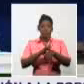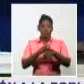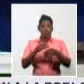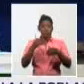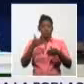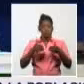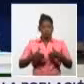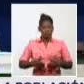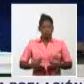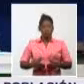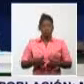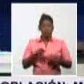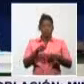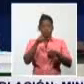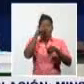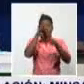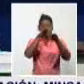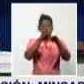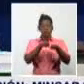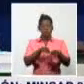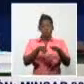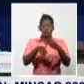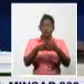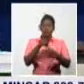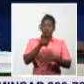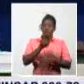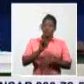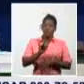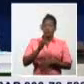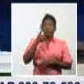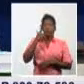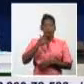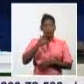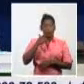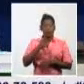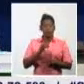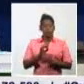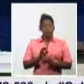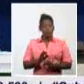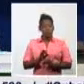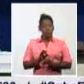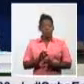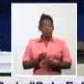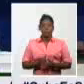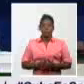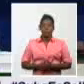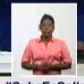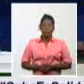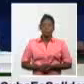85-year-old patient from the municipality of Nicaragua from the Villa Clara province